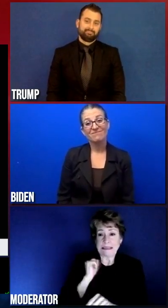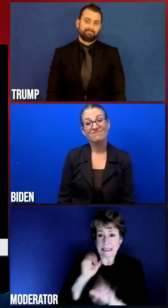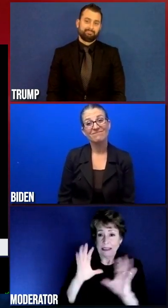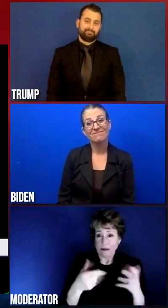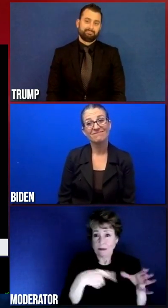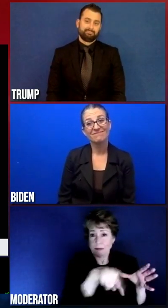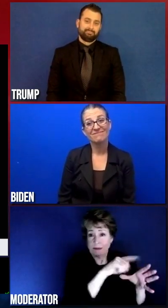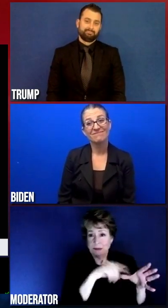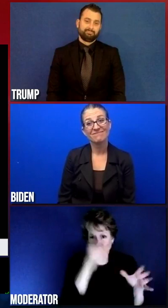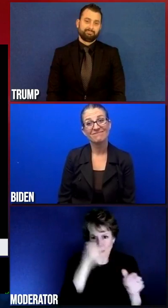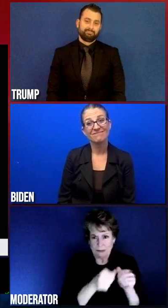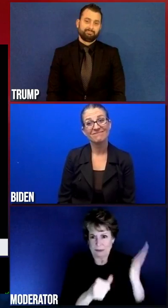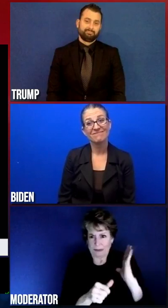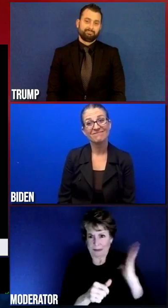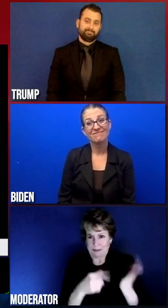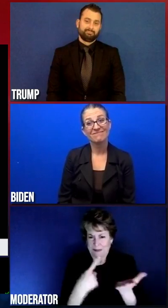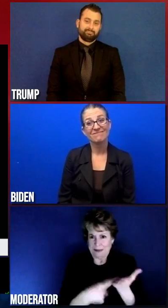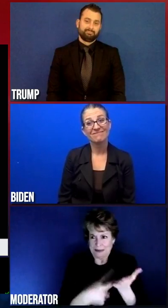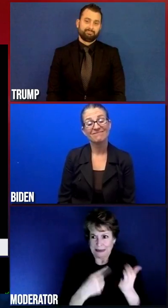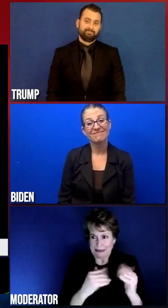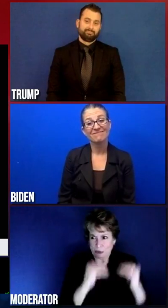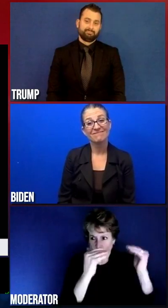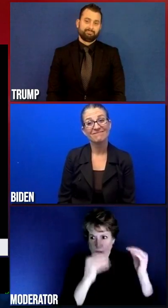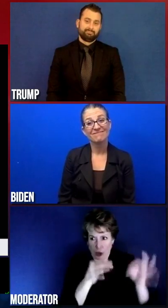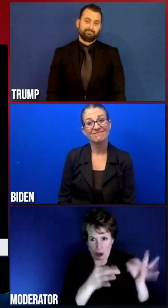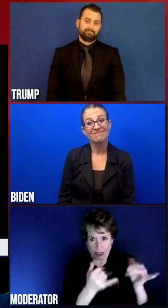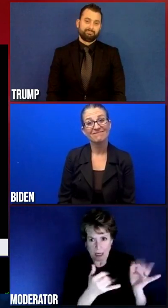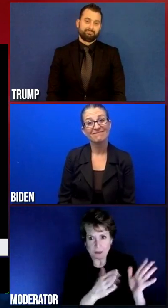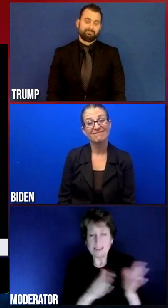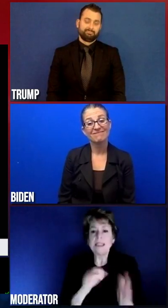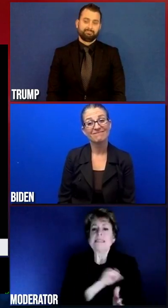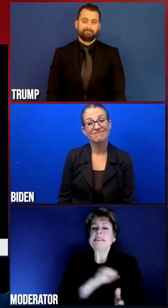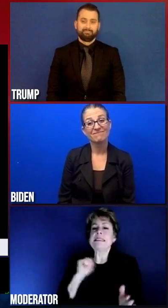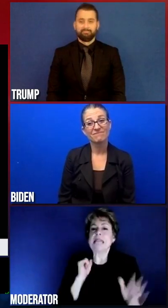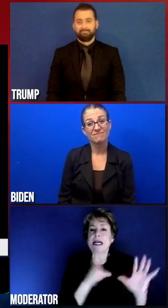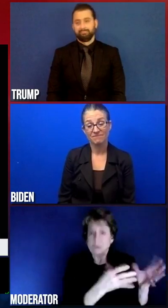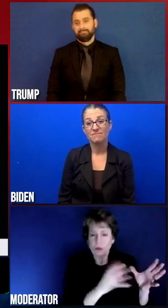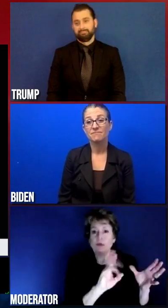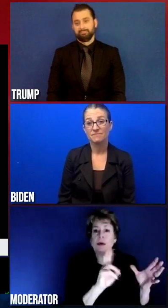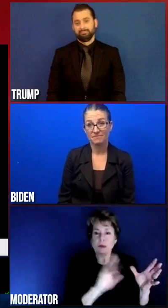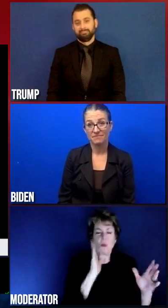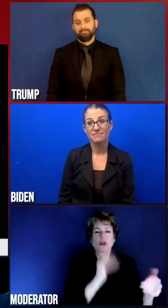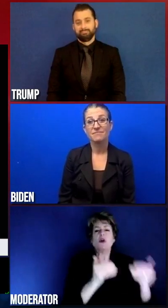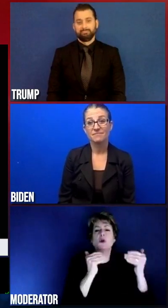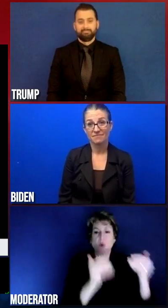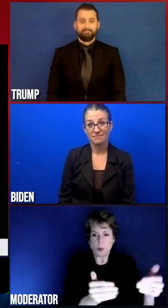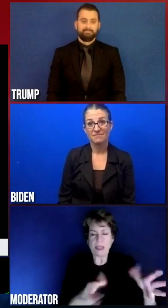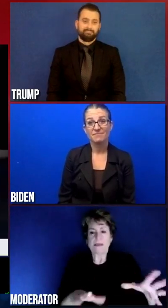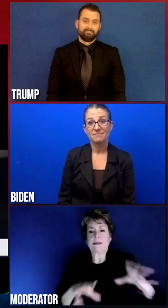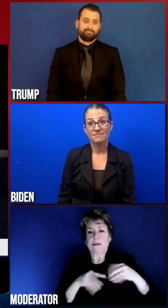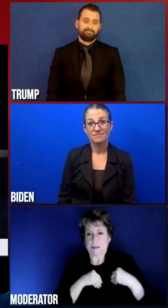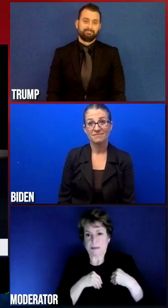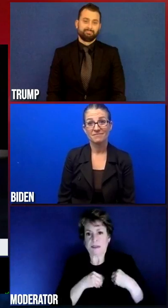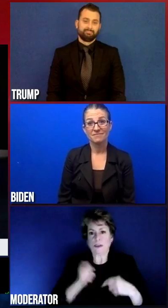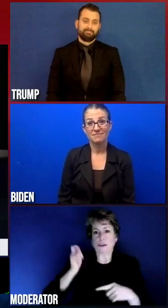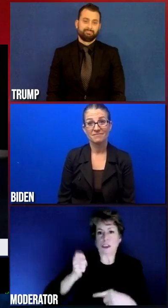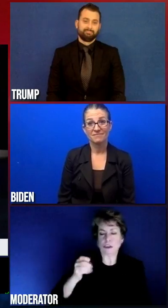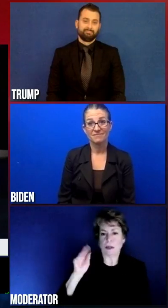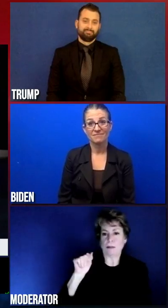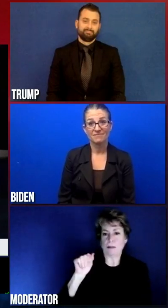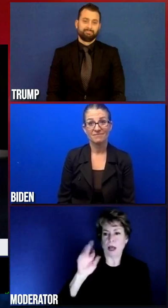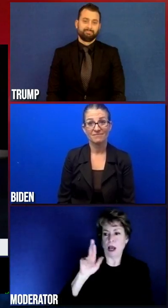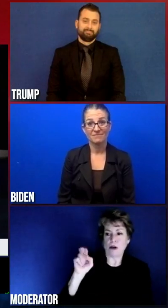here, if Senate Republicans go ahead and confirm Justice Barrett, there has been talk about ending